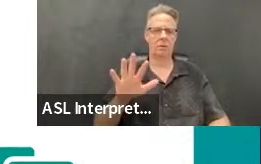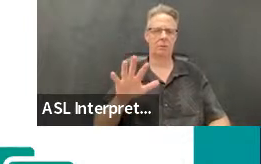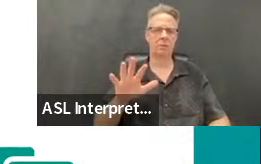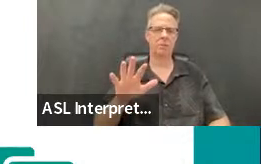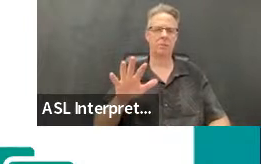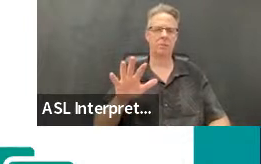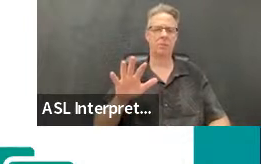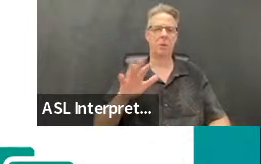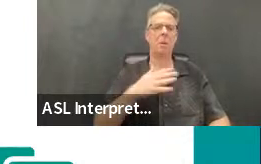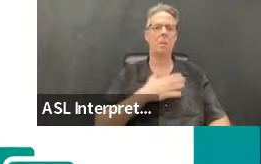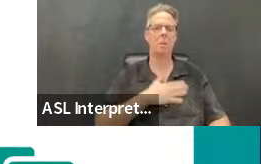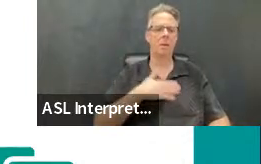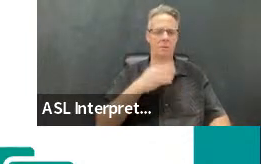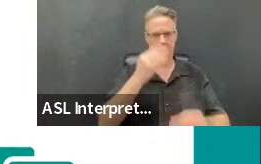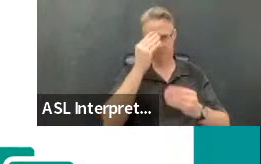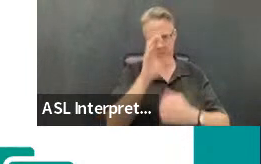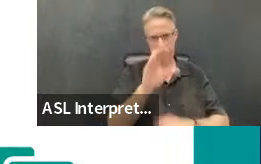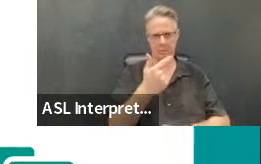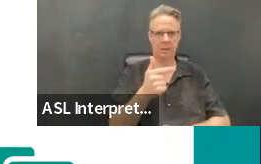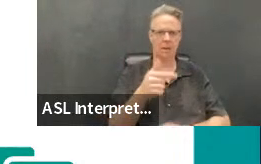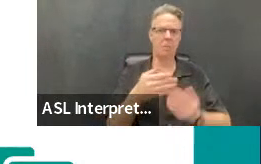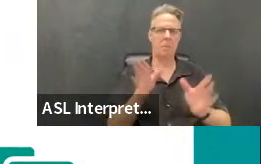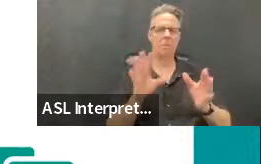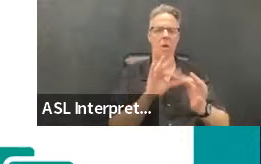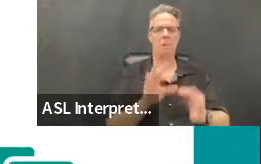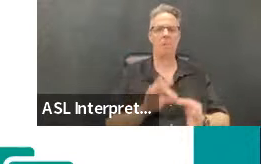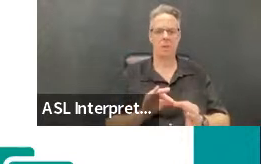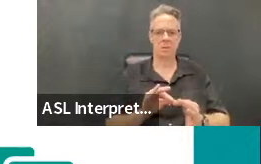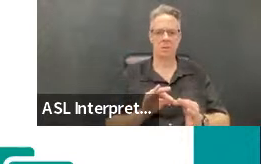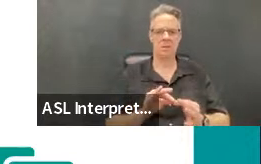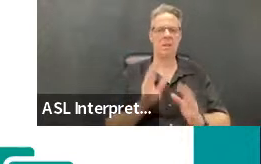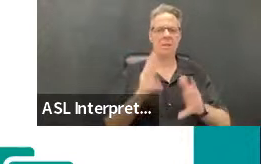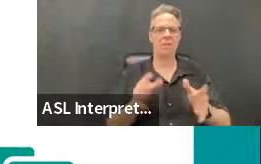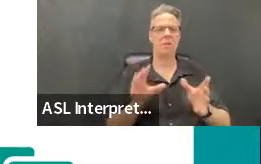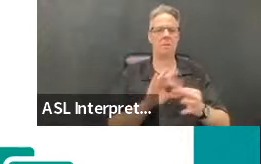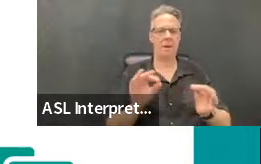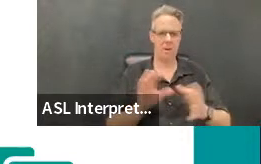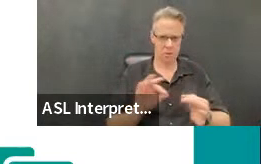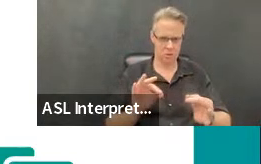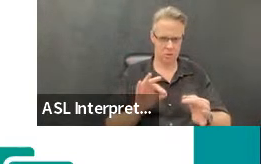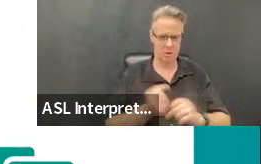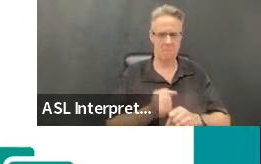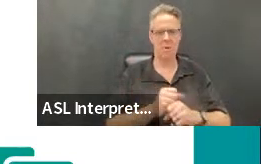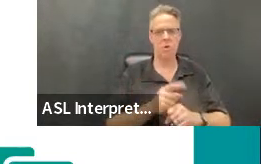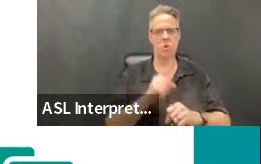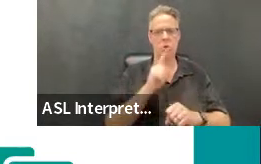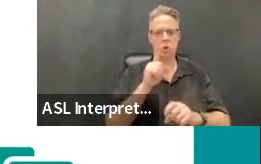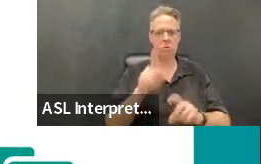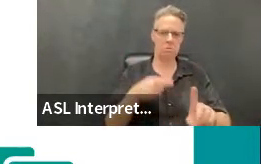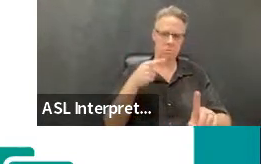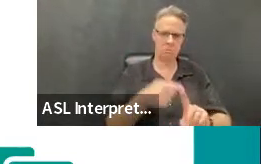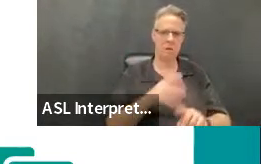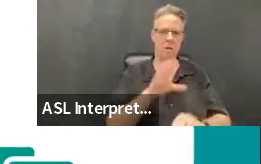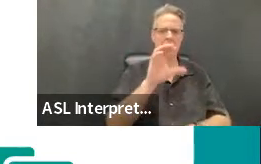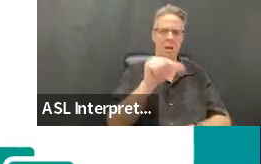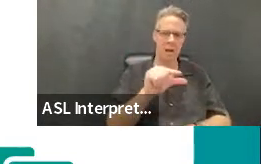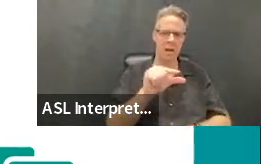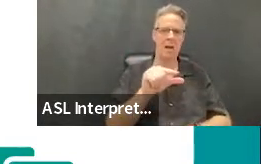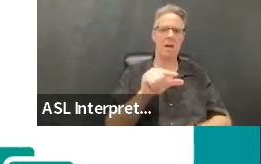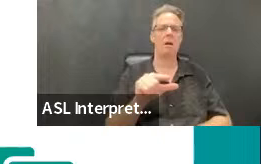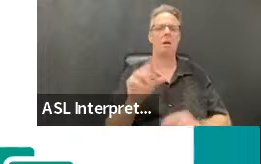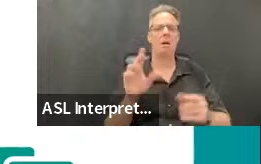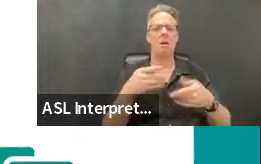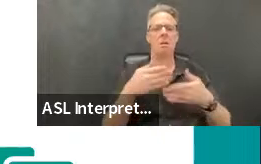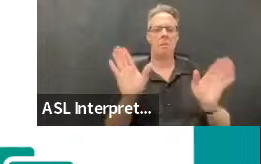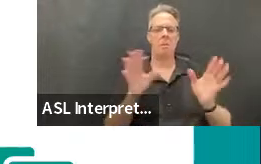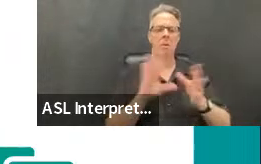1-888-503-6735. Please do state CAG Public Comment in your message. Written comments need to explicitly say CAG Public Comment in the subject